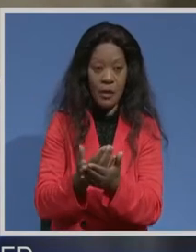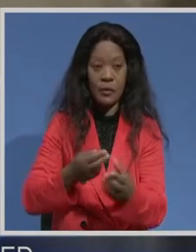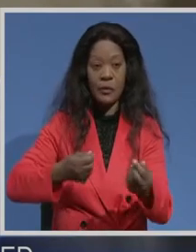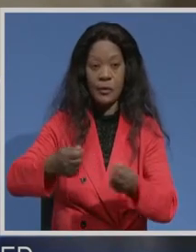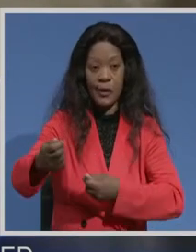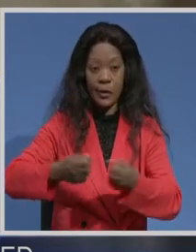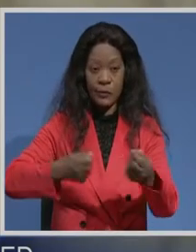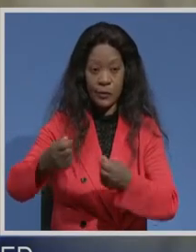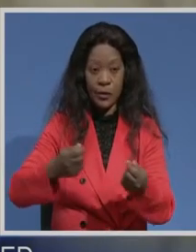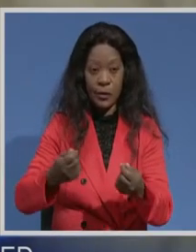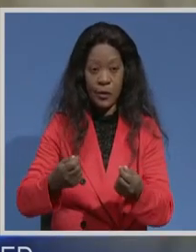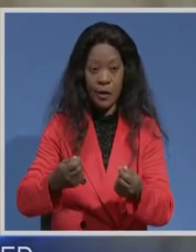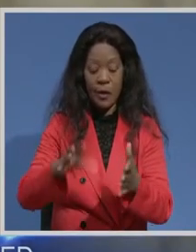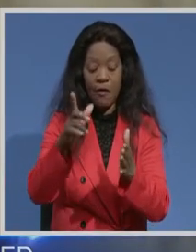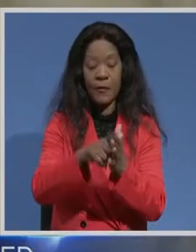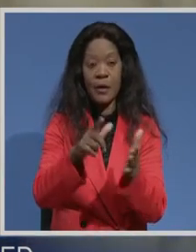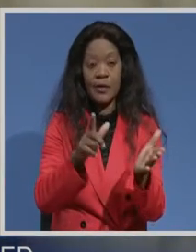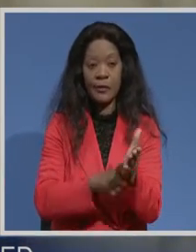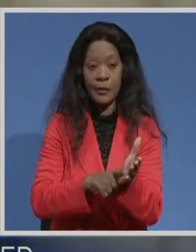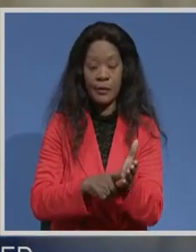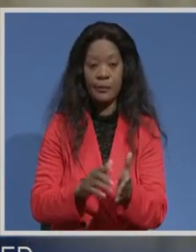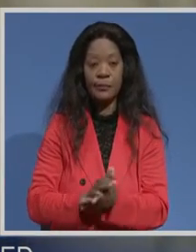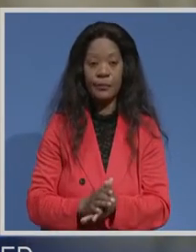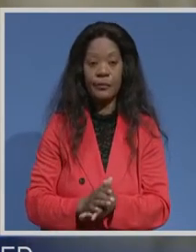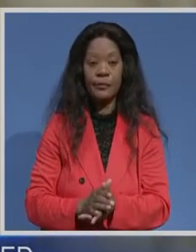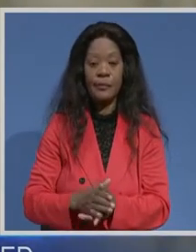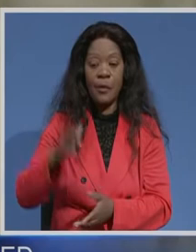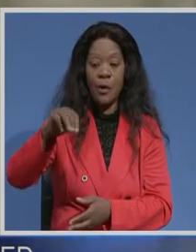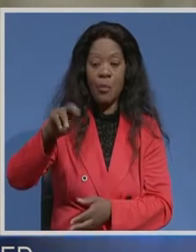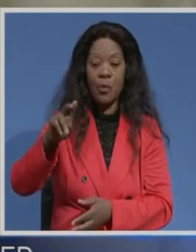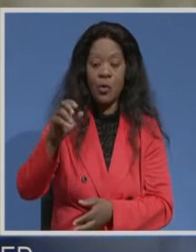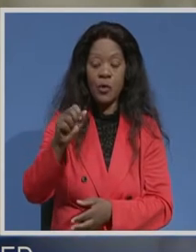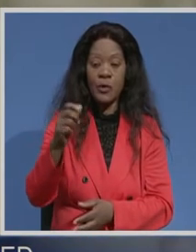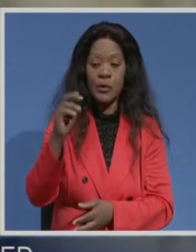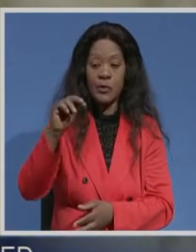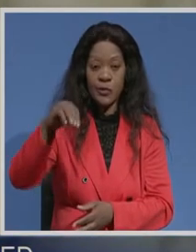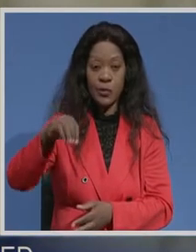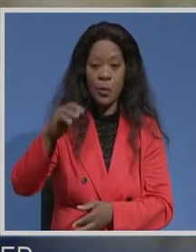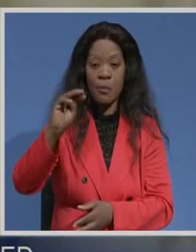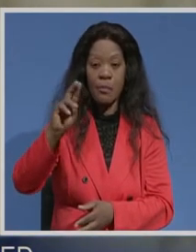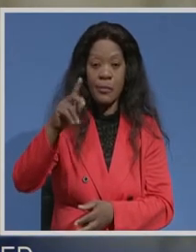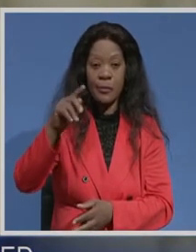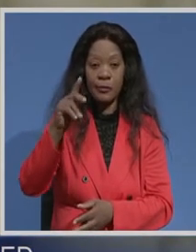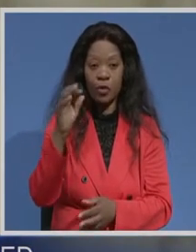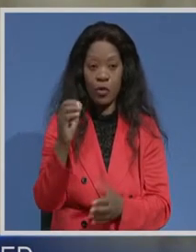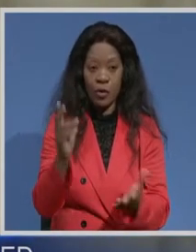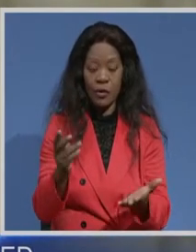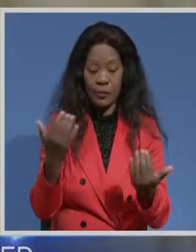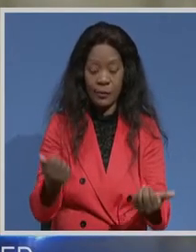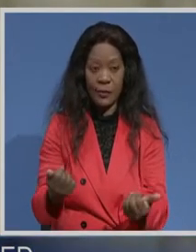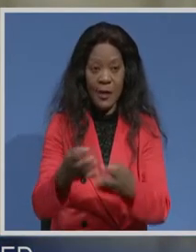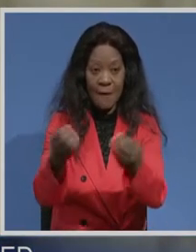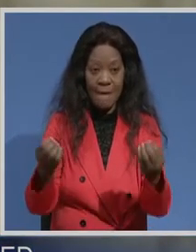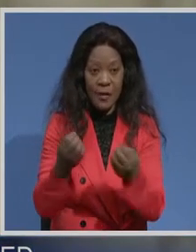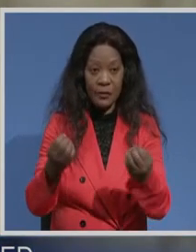contravenors of the law. And ZEMA Director General John MSIMUKO says the Environmental Act will soon be revised. Even